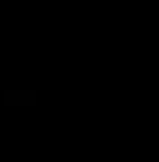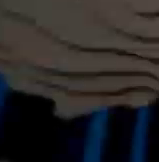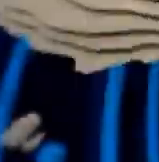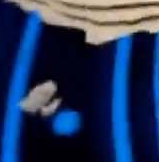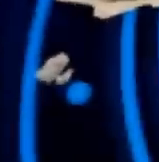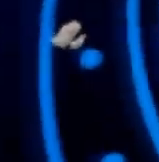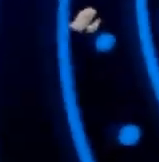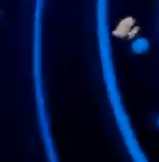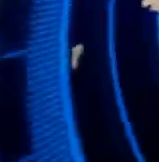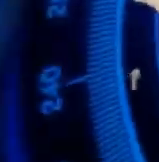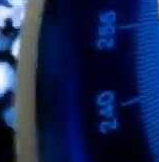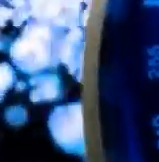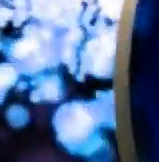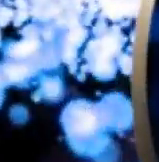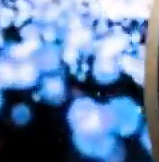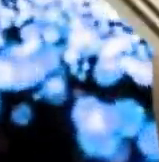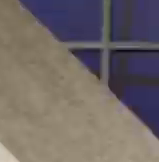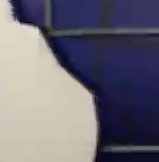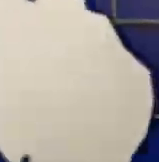hits.